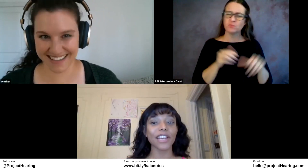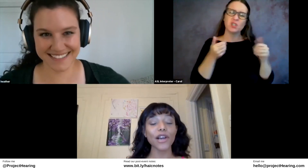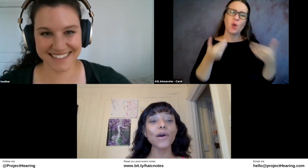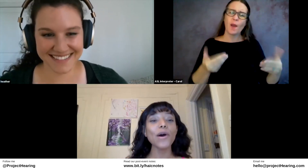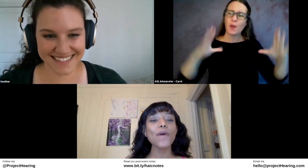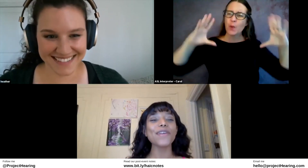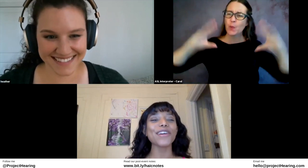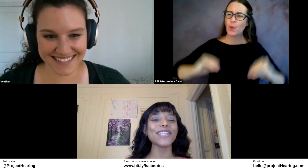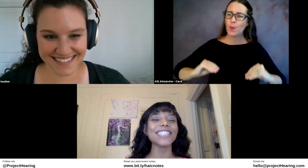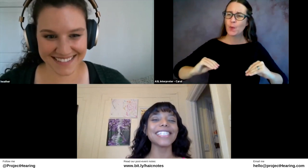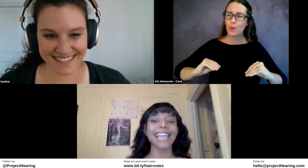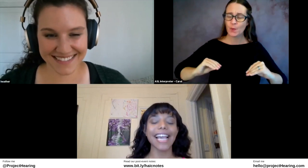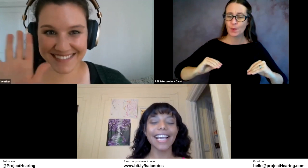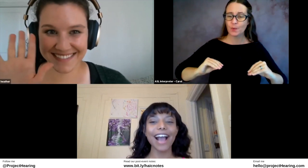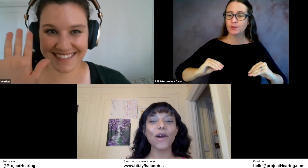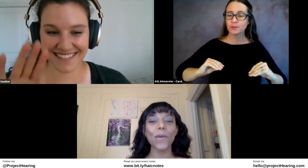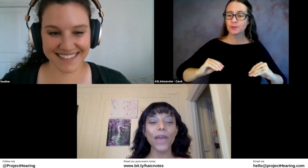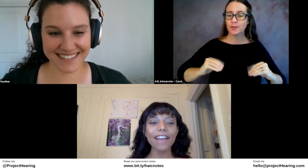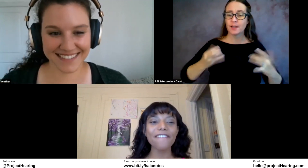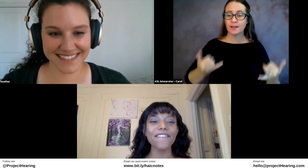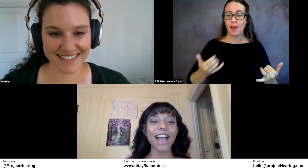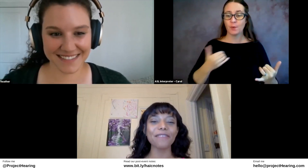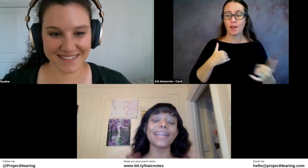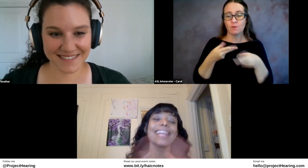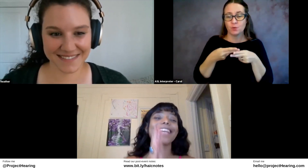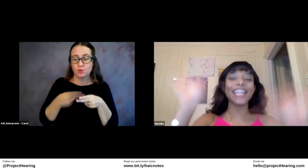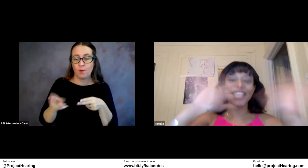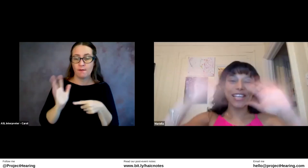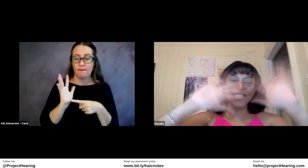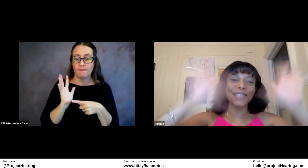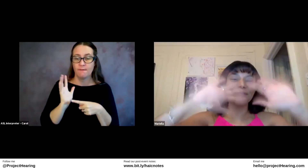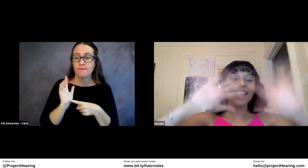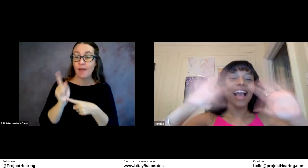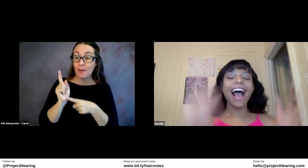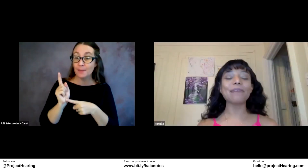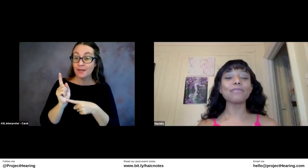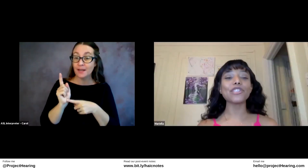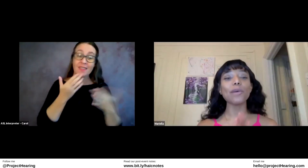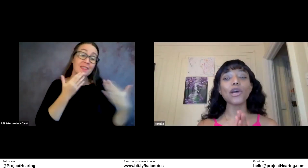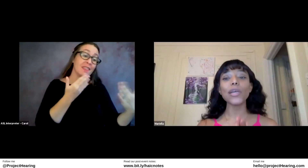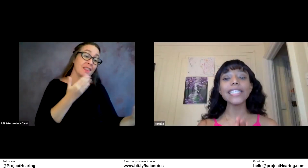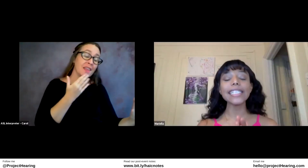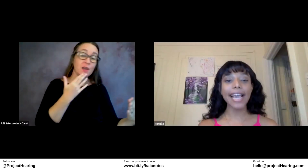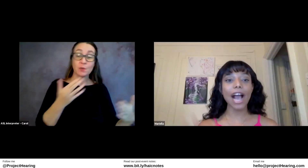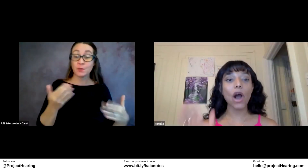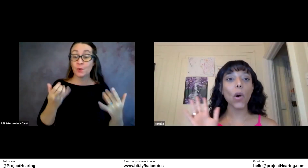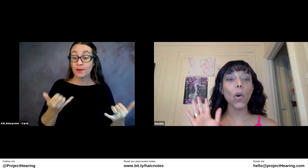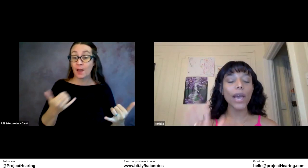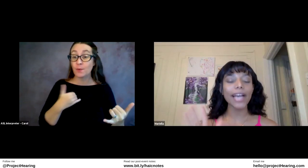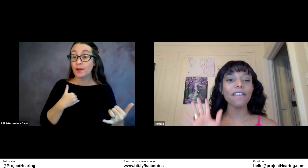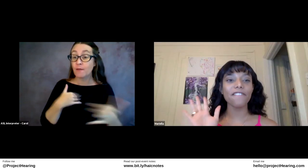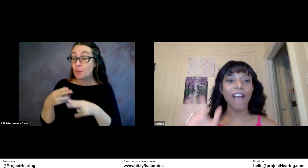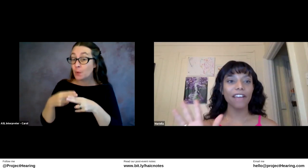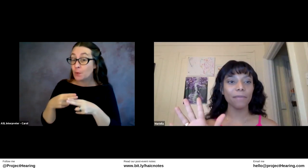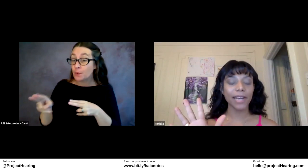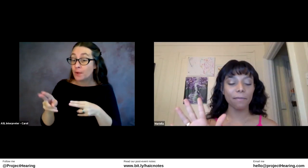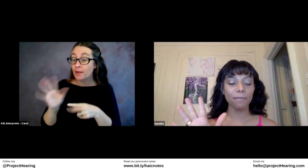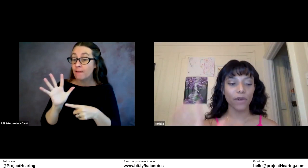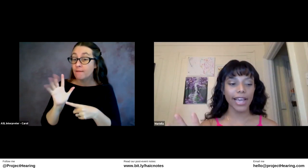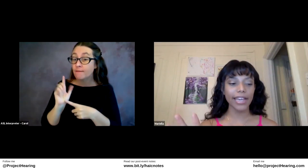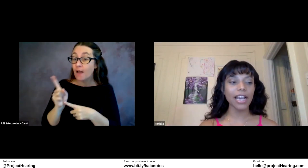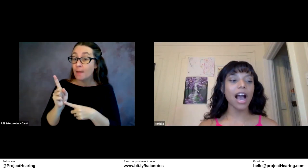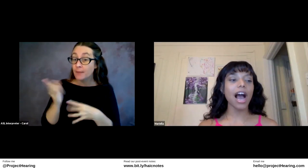your video, we're going to take a quick 5-minute, thank you. So we're going to take a quick